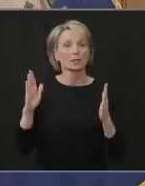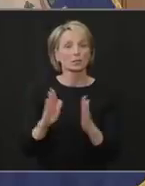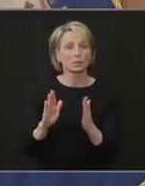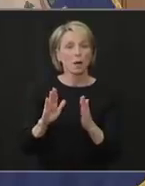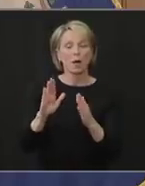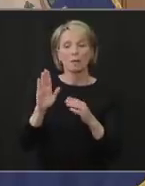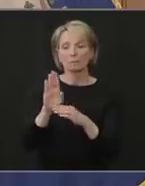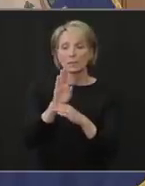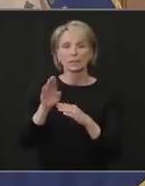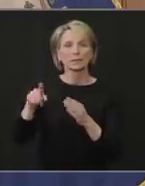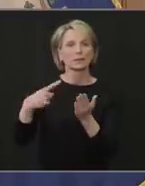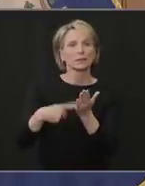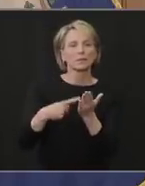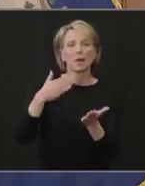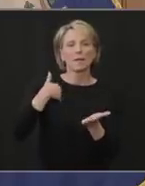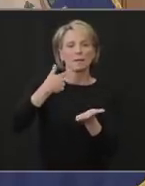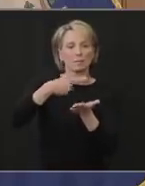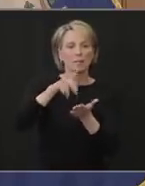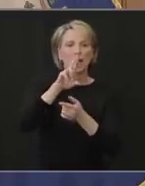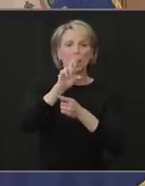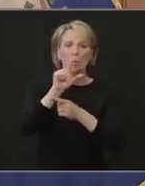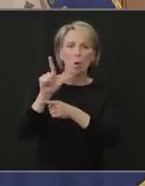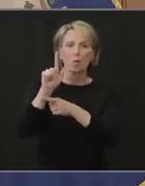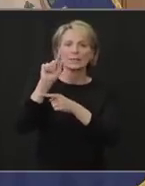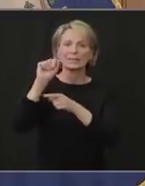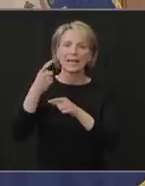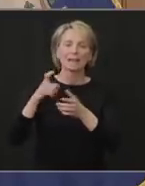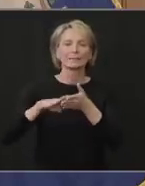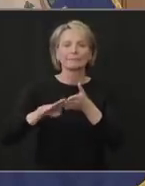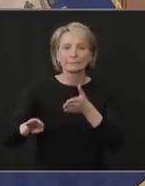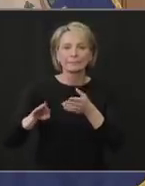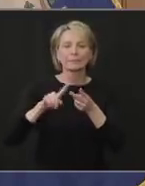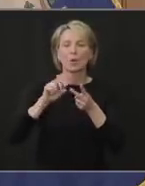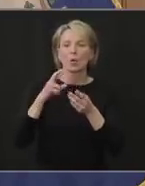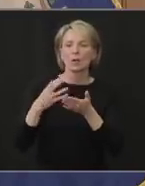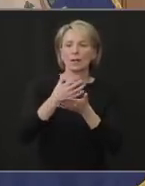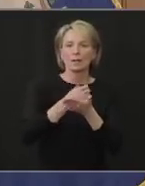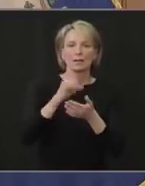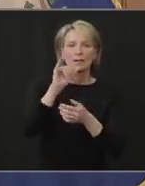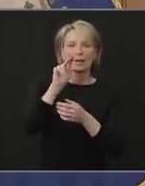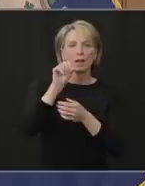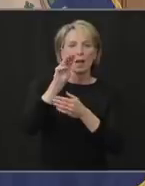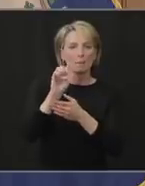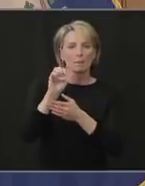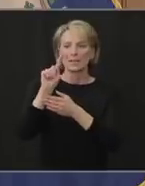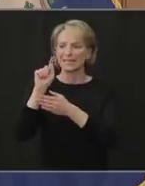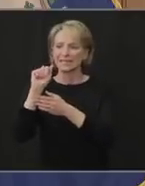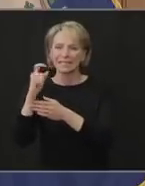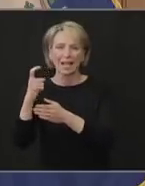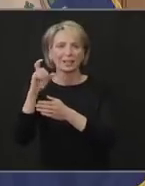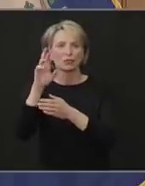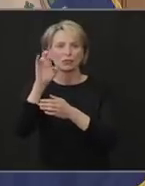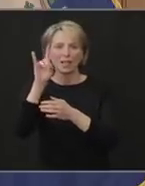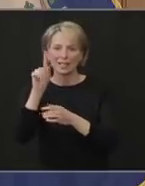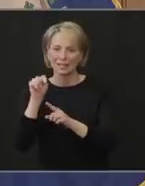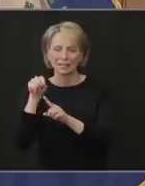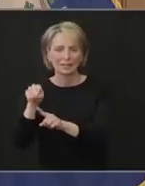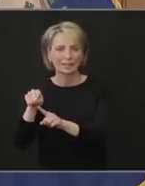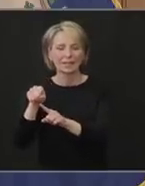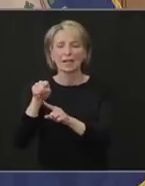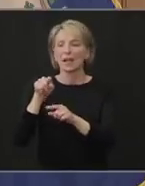payroll tax holiday or an income tax credit, which every small businessman knew was absolutely meaningless when your revenue